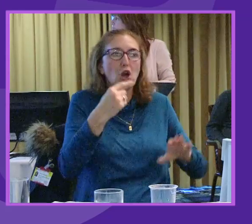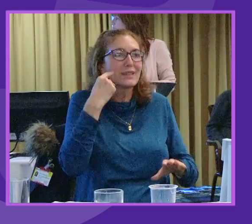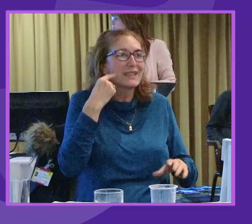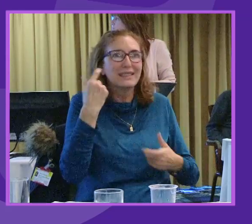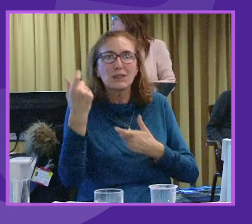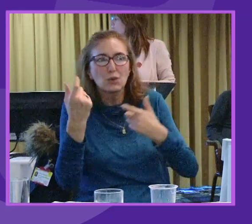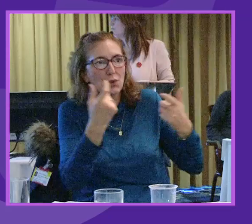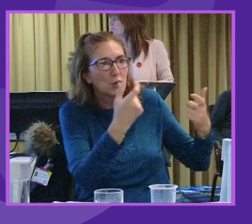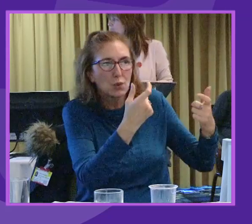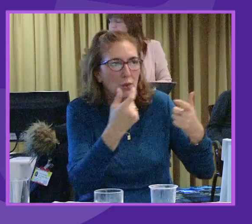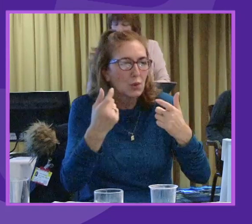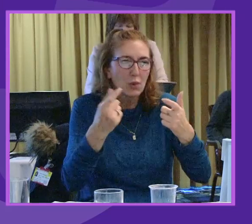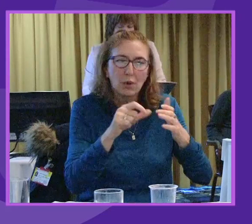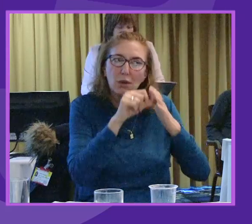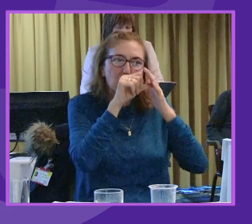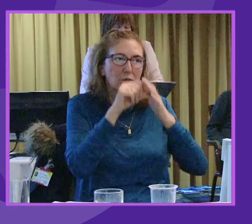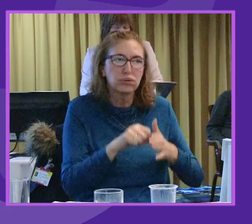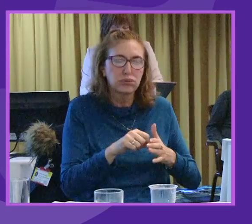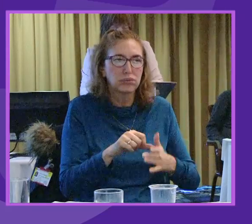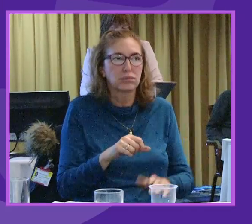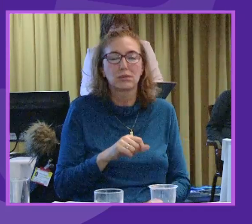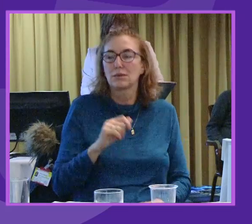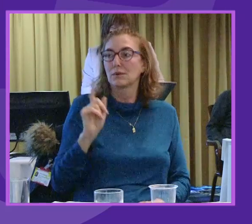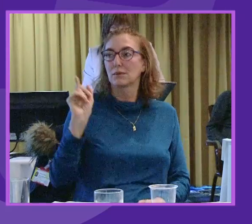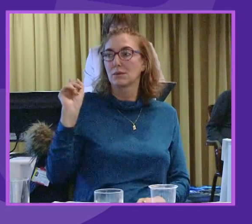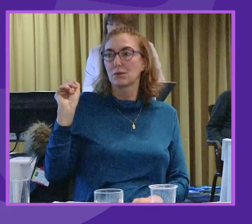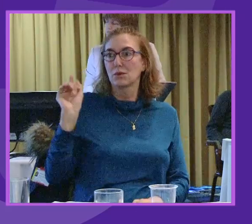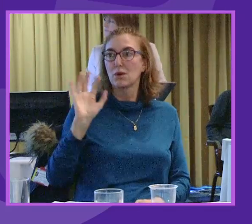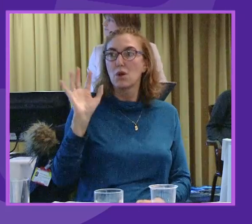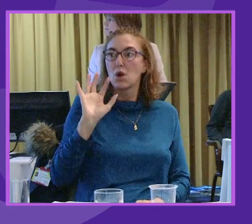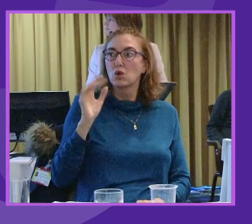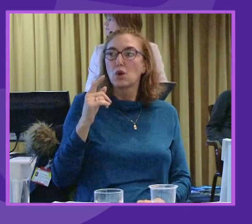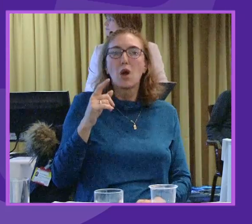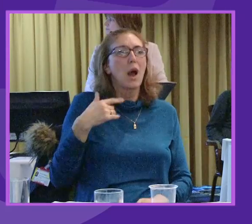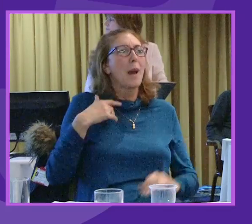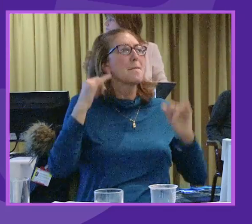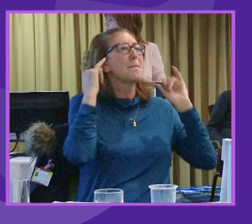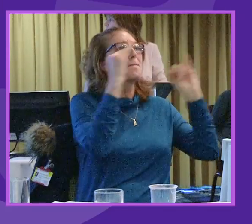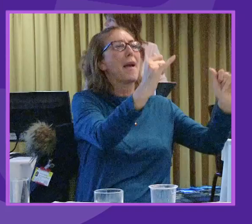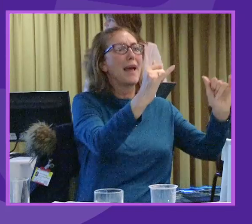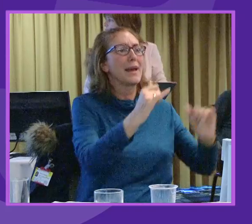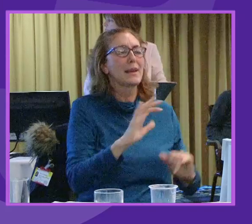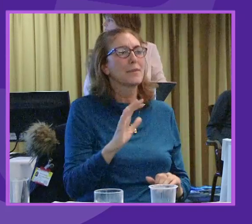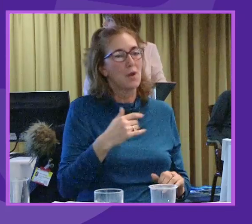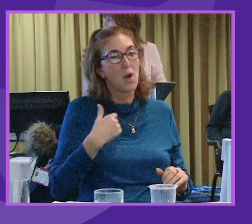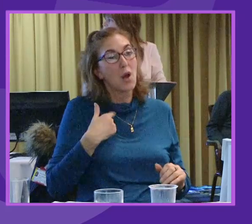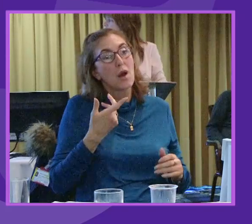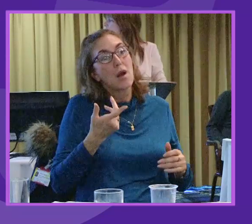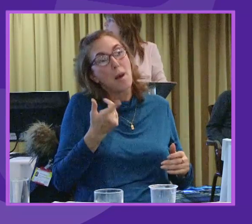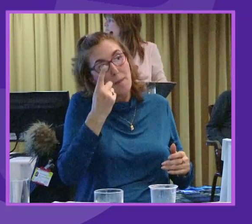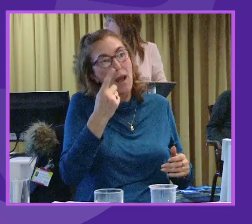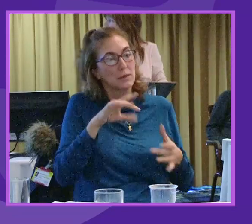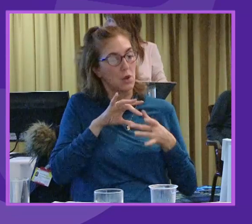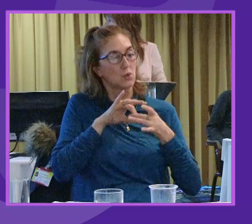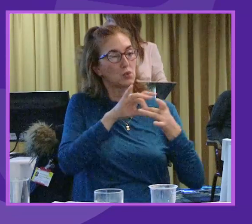navigate. And not just for us, systems like you guys down too. It's not. We're not all to blame. We